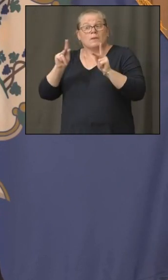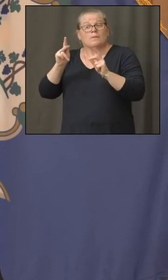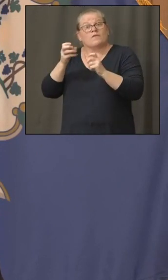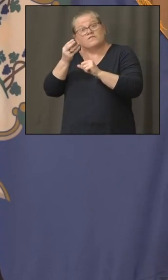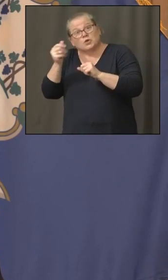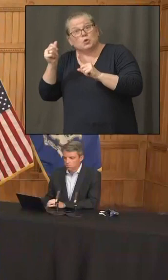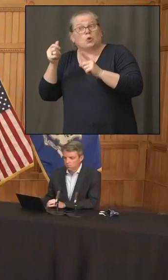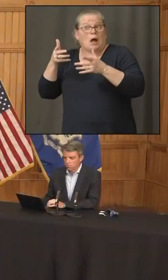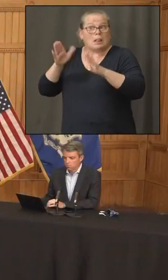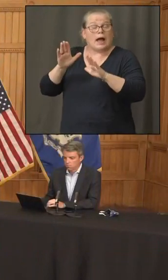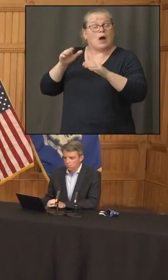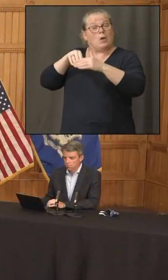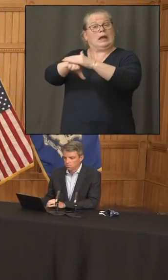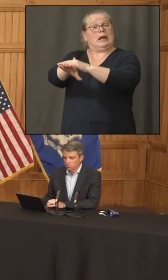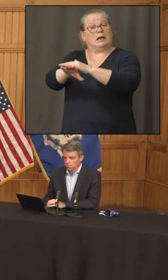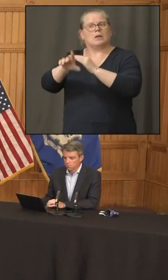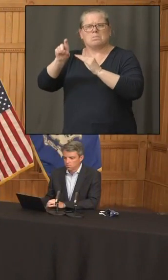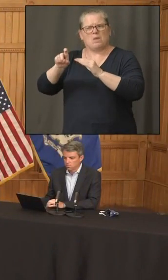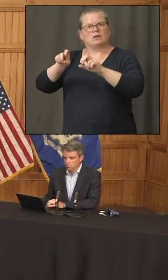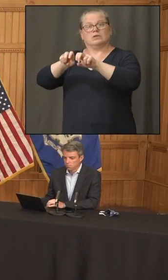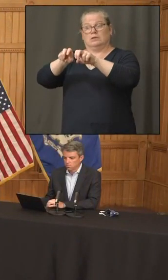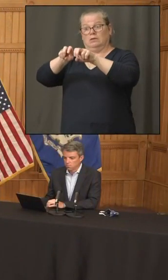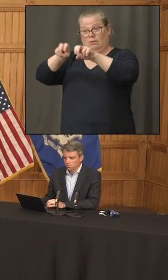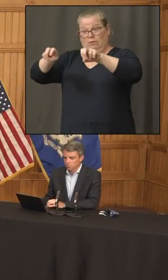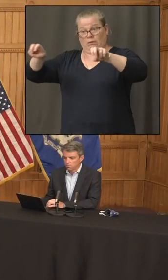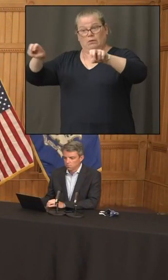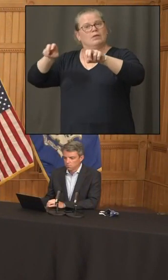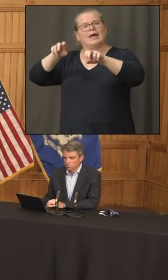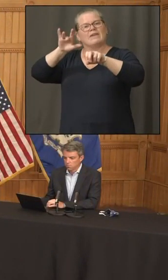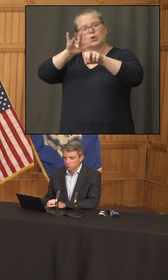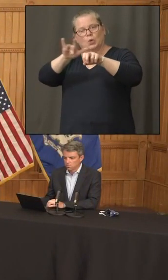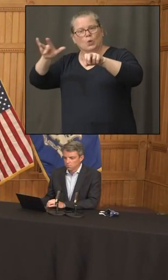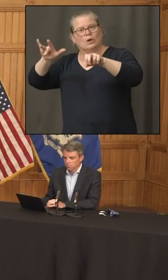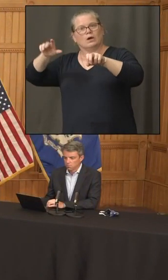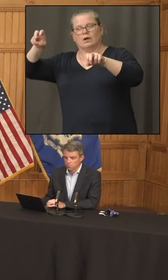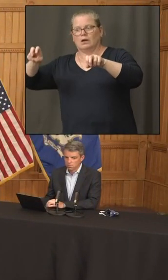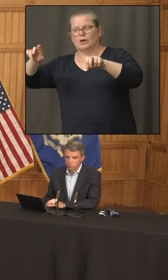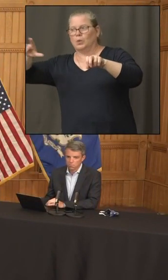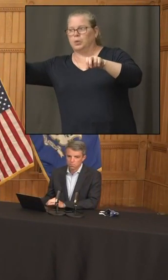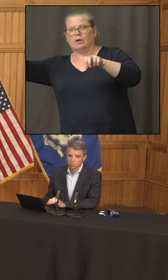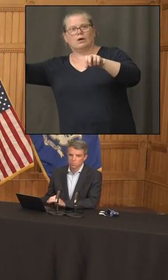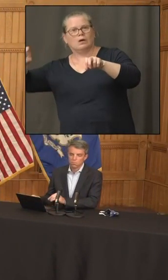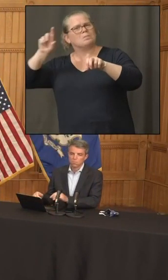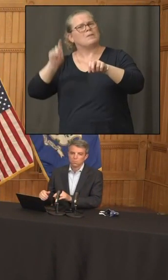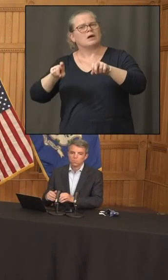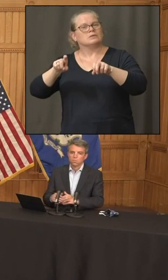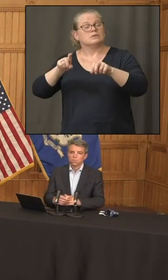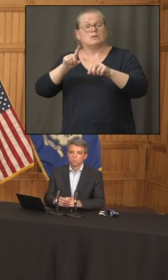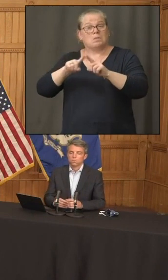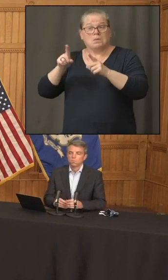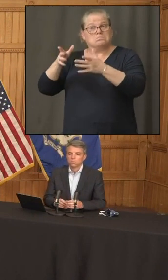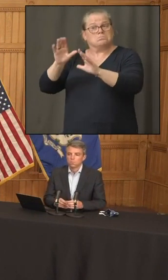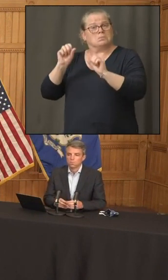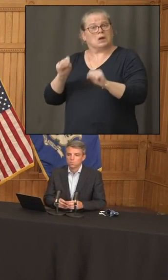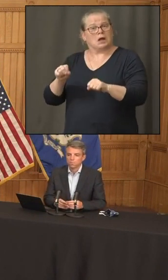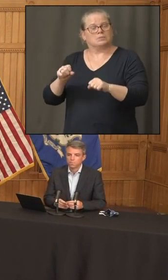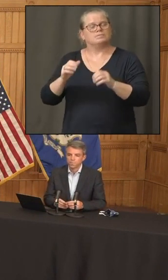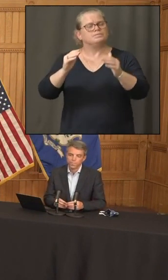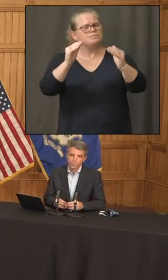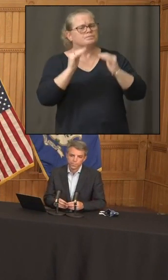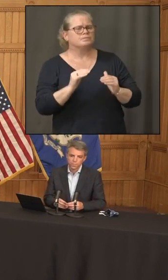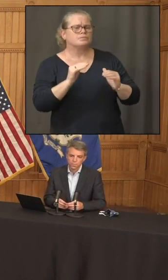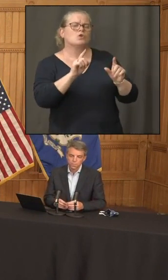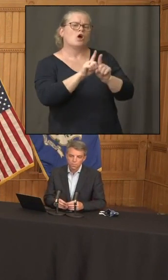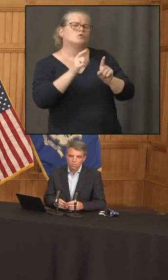I also want to ask about Metro North, because we understand ridership is significantly down. What